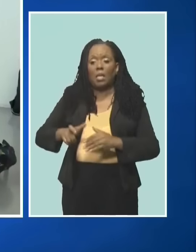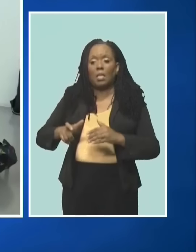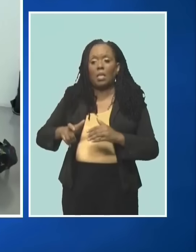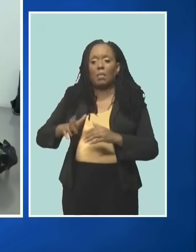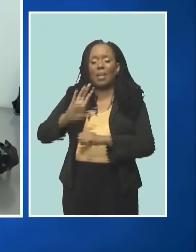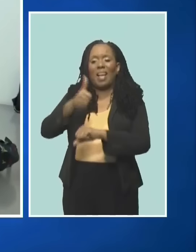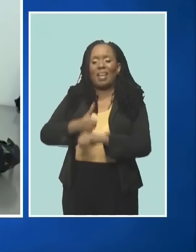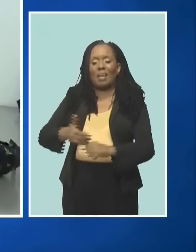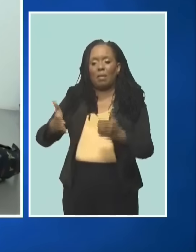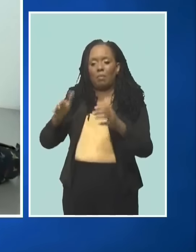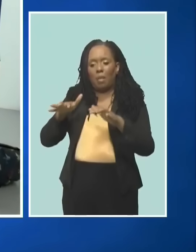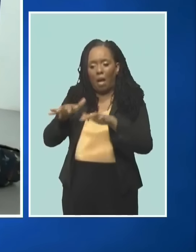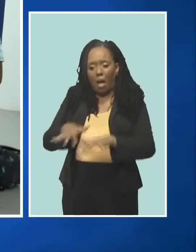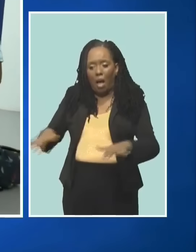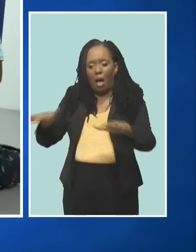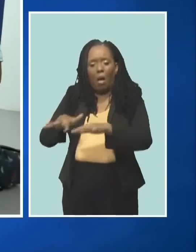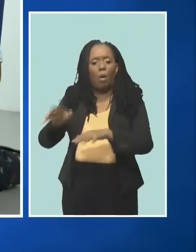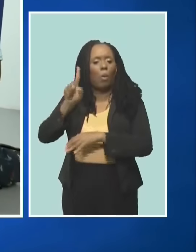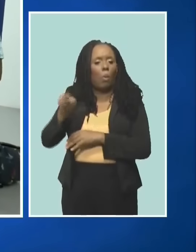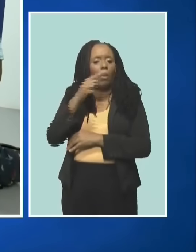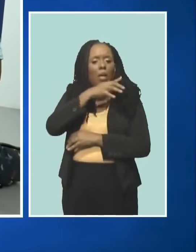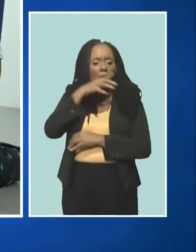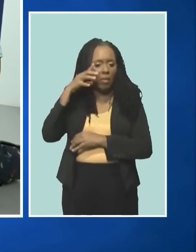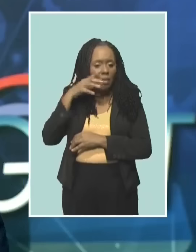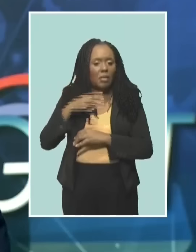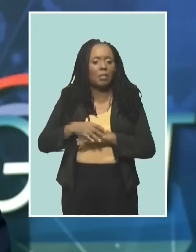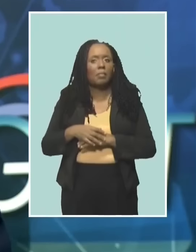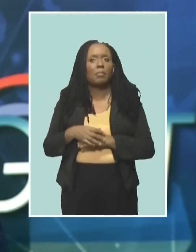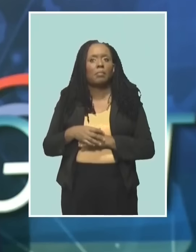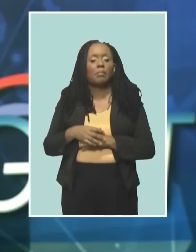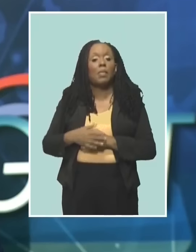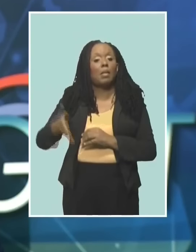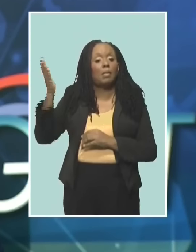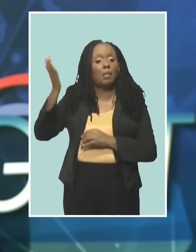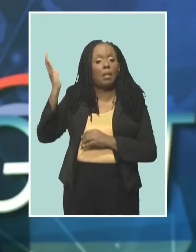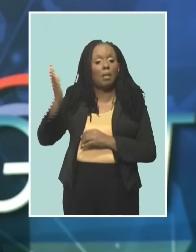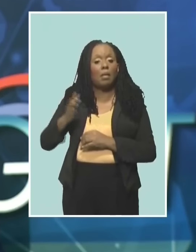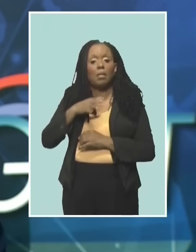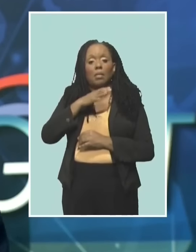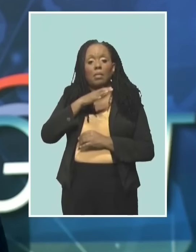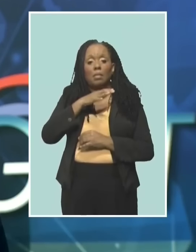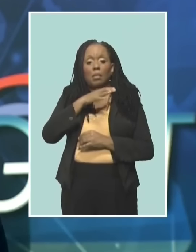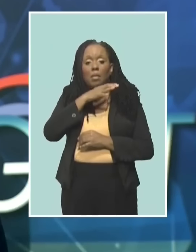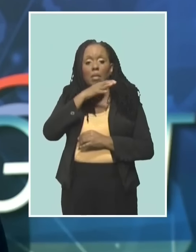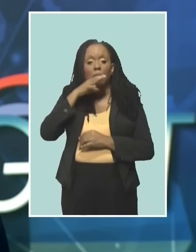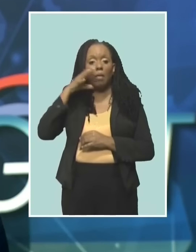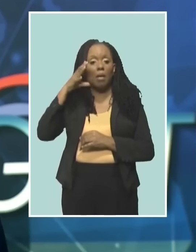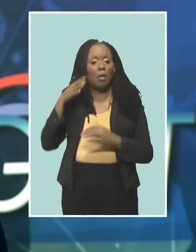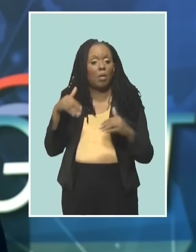of and remaining in agriculture. He was addressing the Youth Farm Agribusiness Workshop.